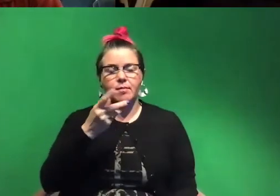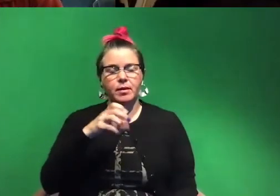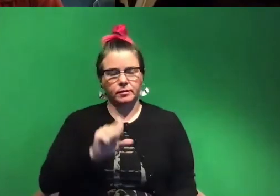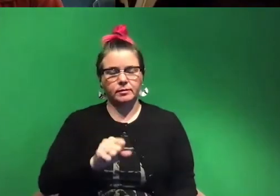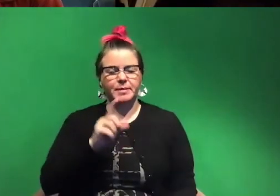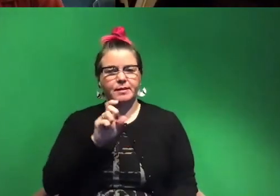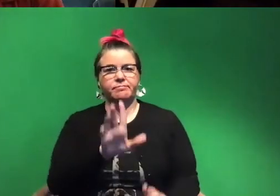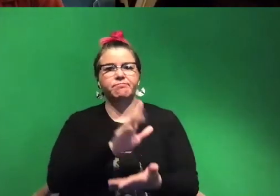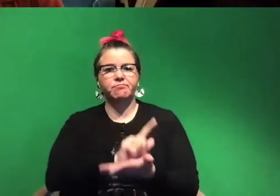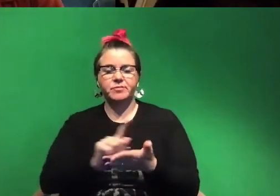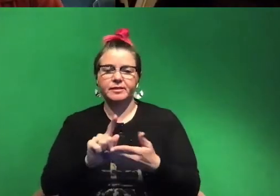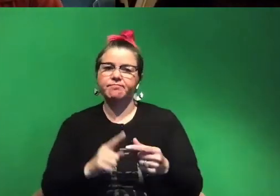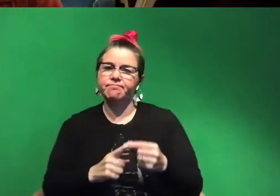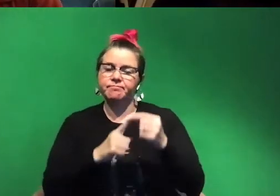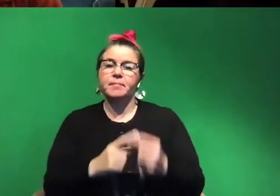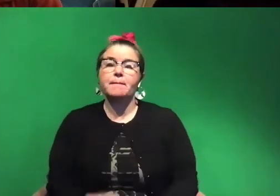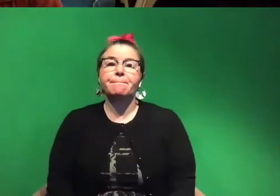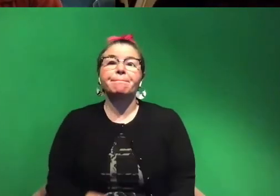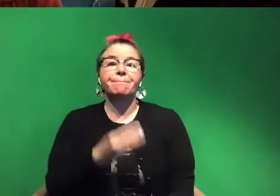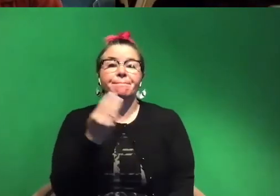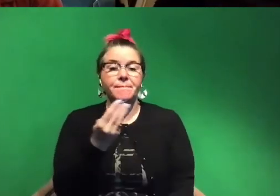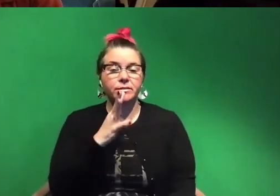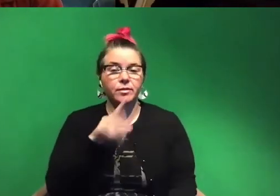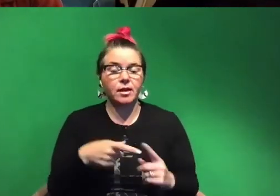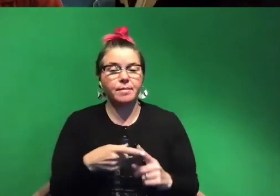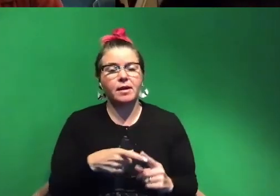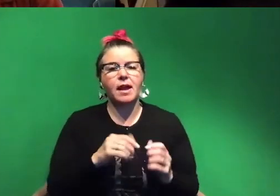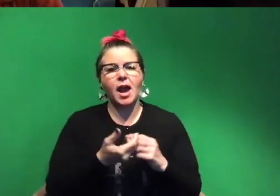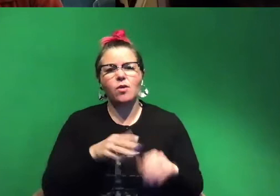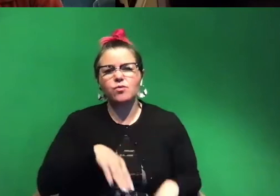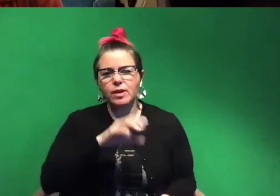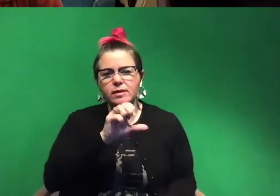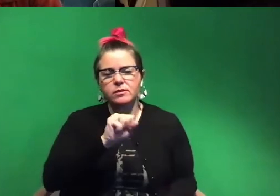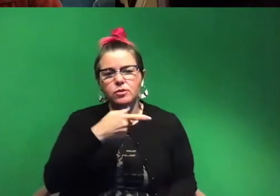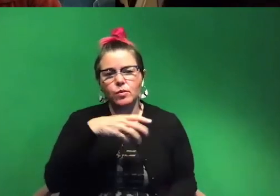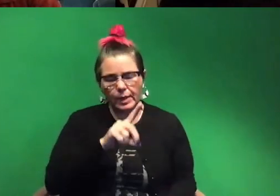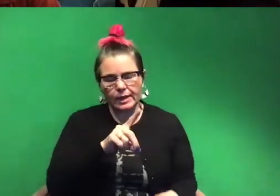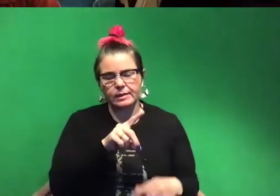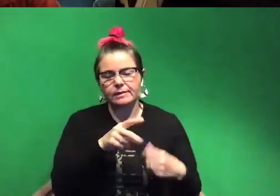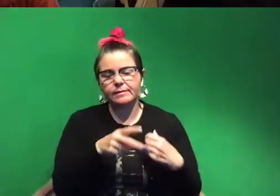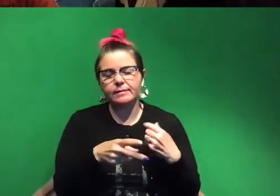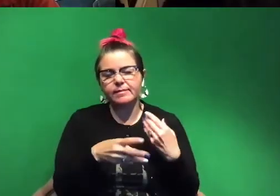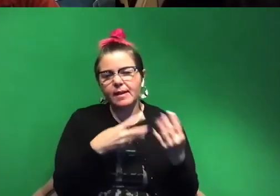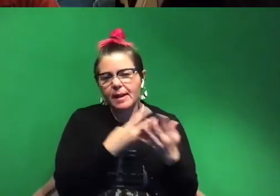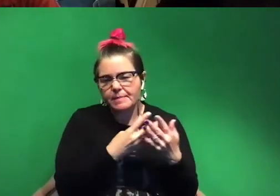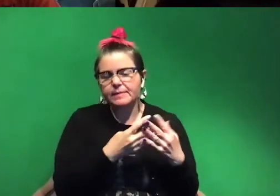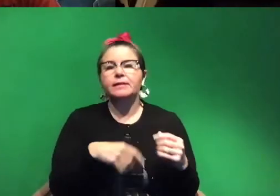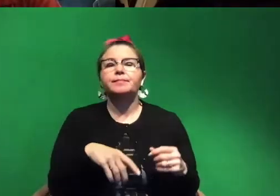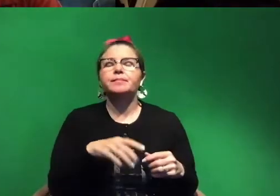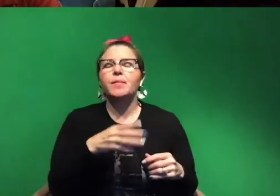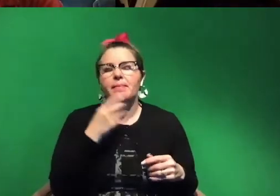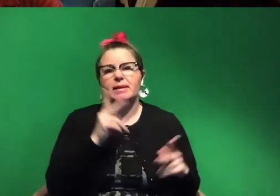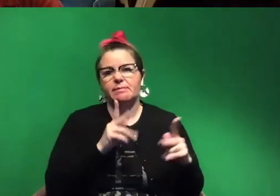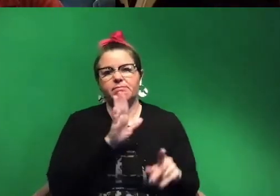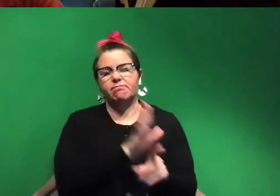week. And so Monday, we're going to be talking about how to raise a squid in captivity with one of the best people in the world at doing that.